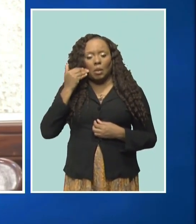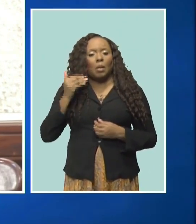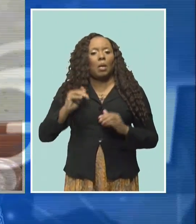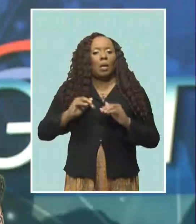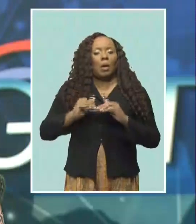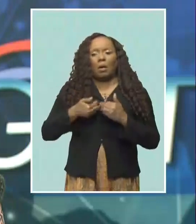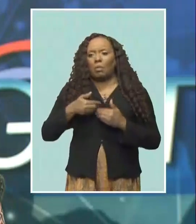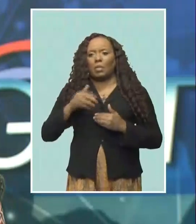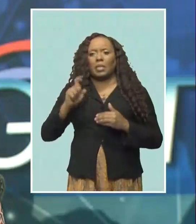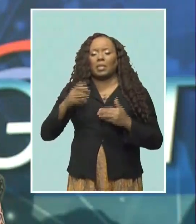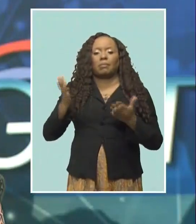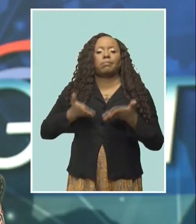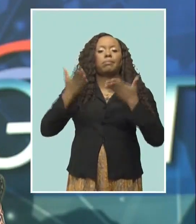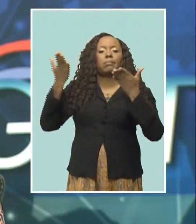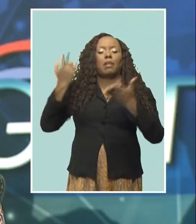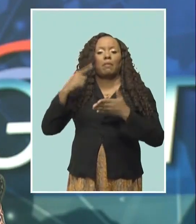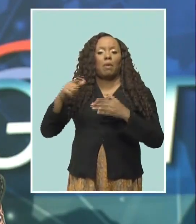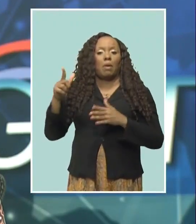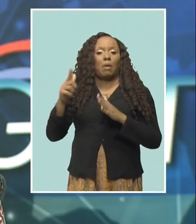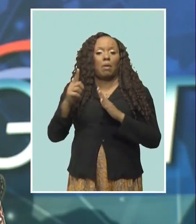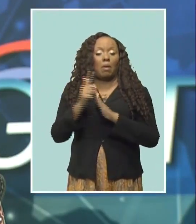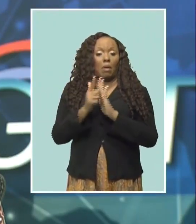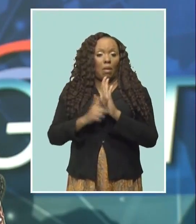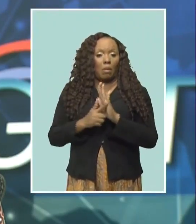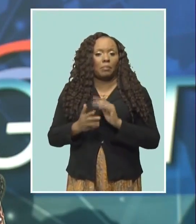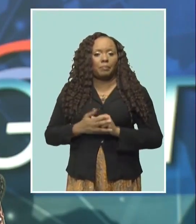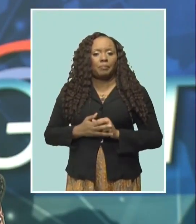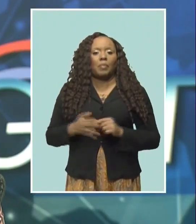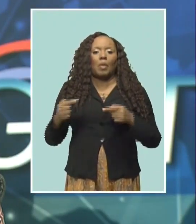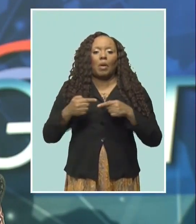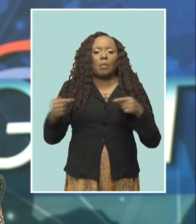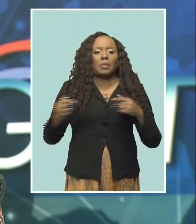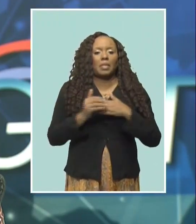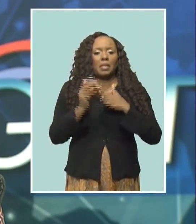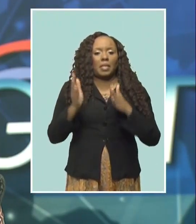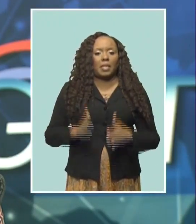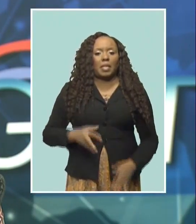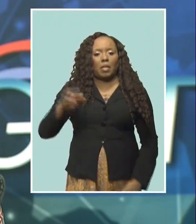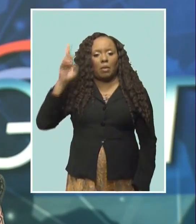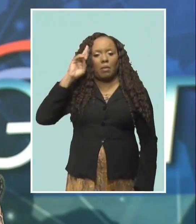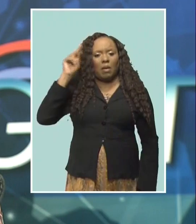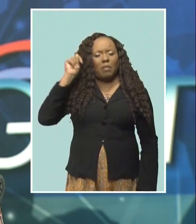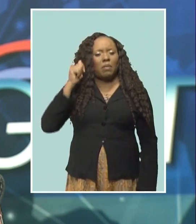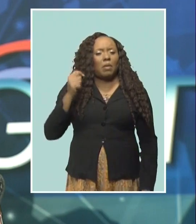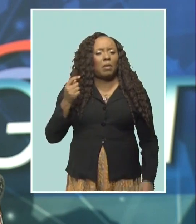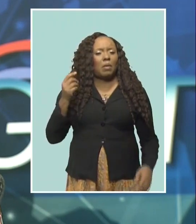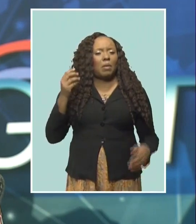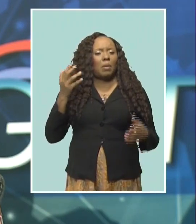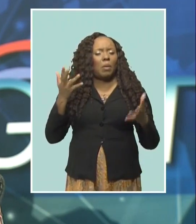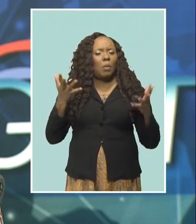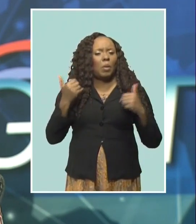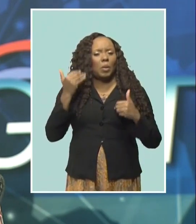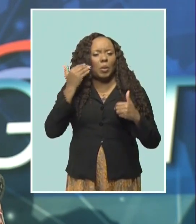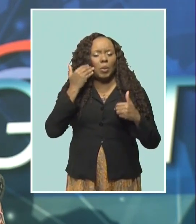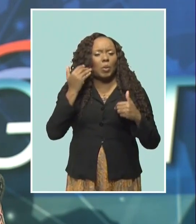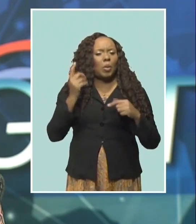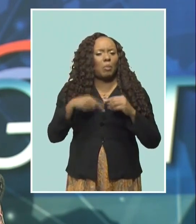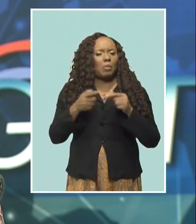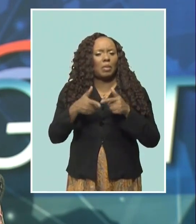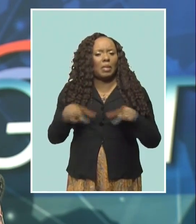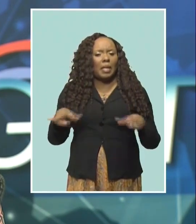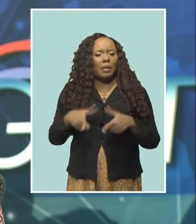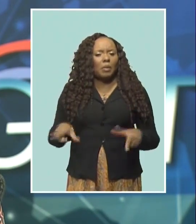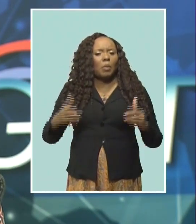courts. Opposition leader Ralph Thorne queried the neutralization of the language in the amendments to the Sexual Offences Bill,